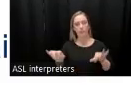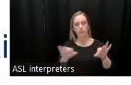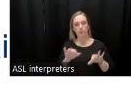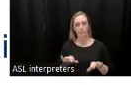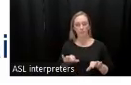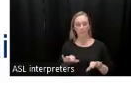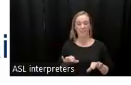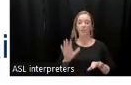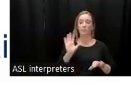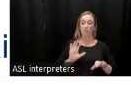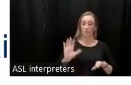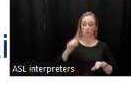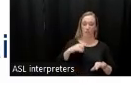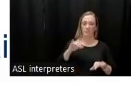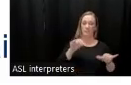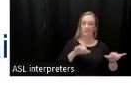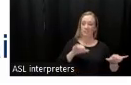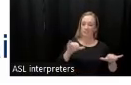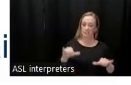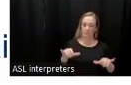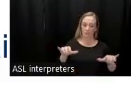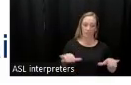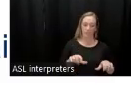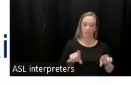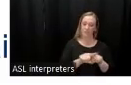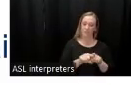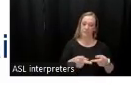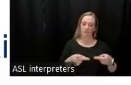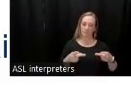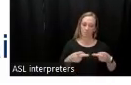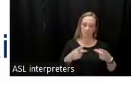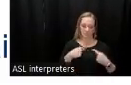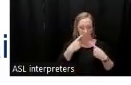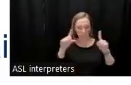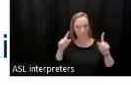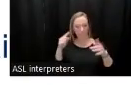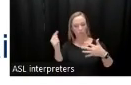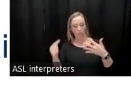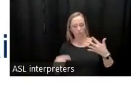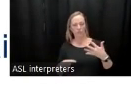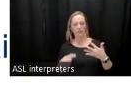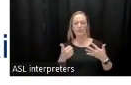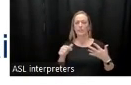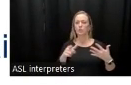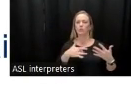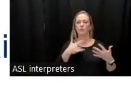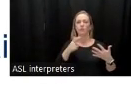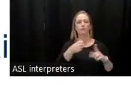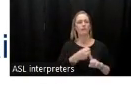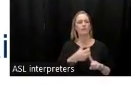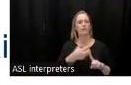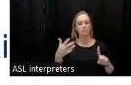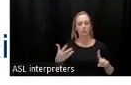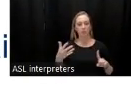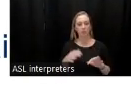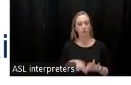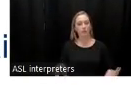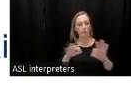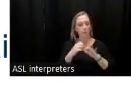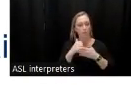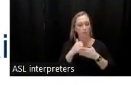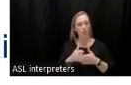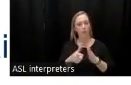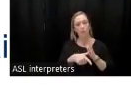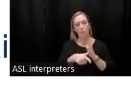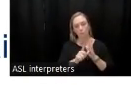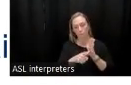similar activities in these same spaces. Anything that you feel you need to expand on that may be important to help your reviewers